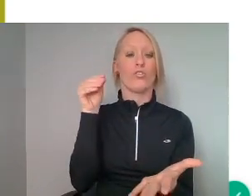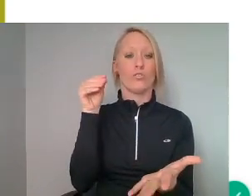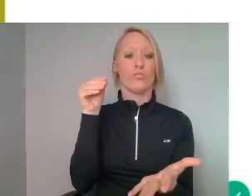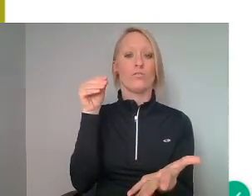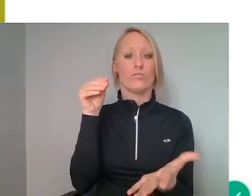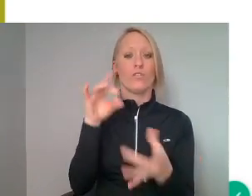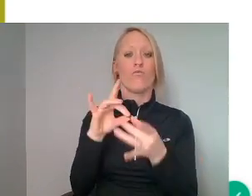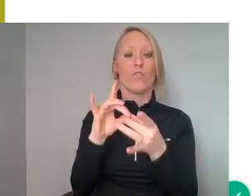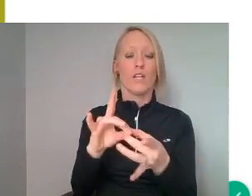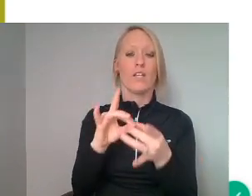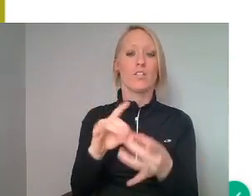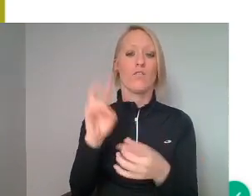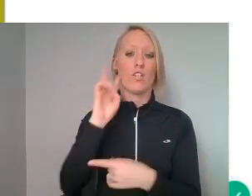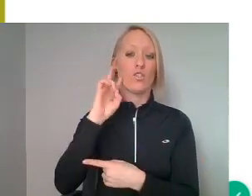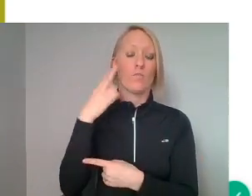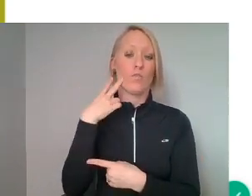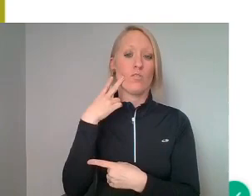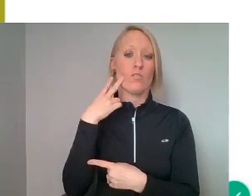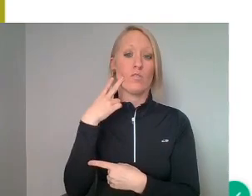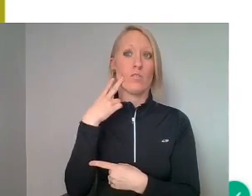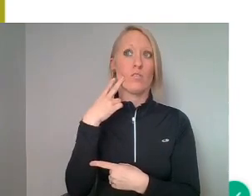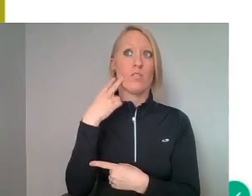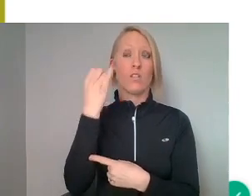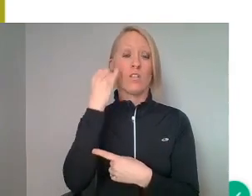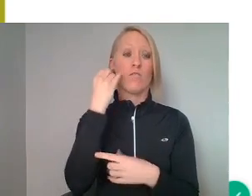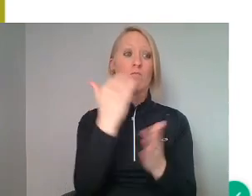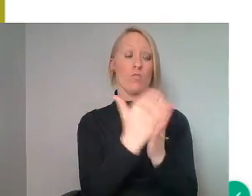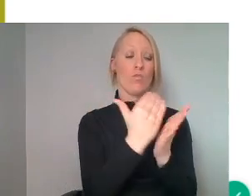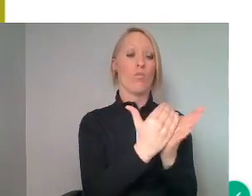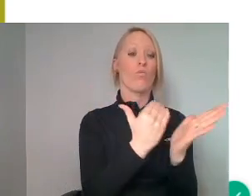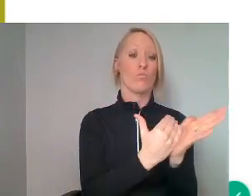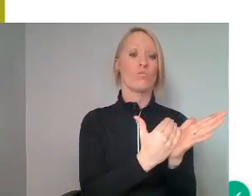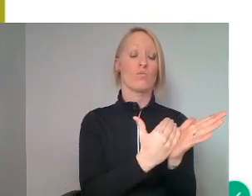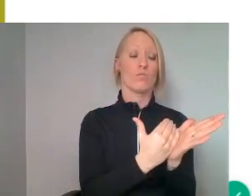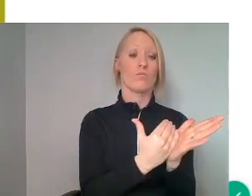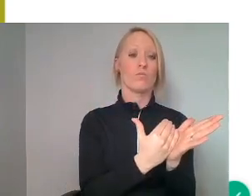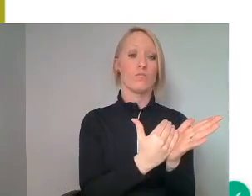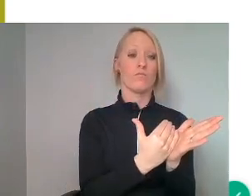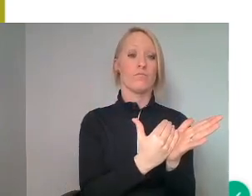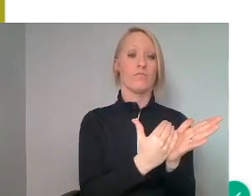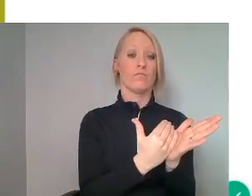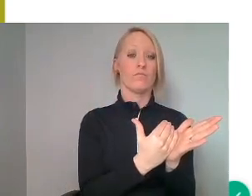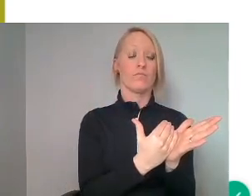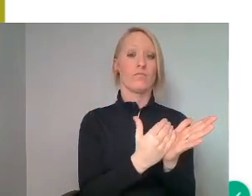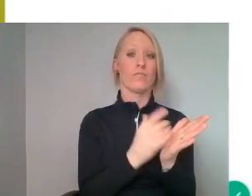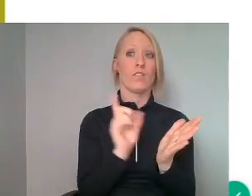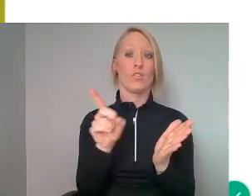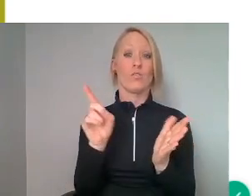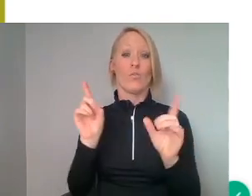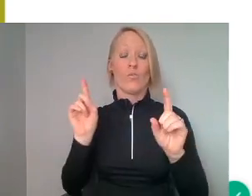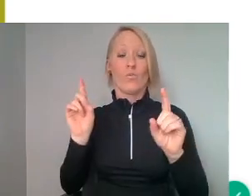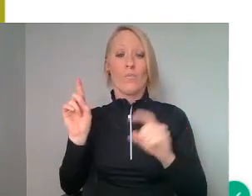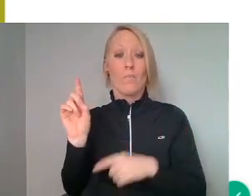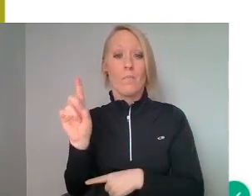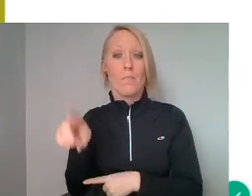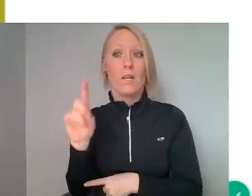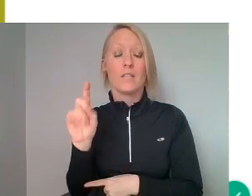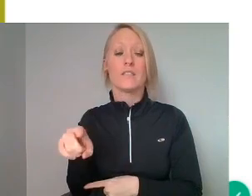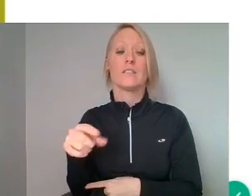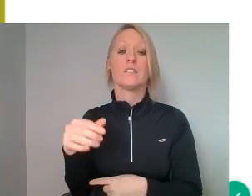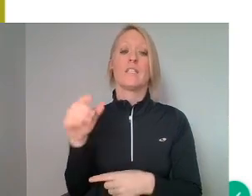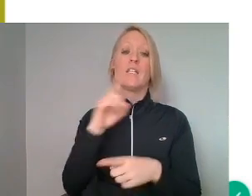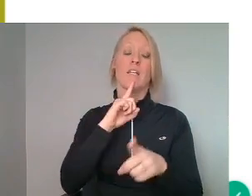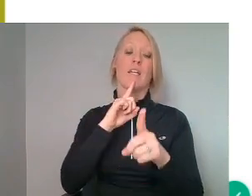followed with notes or you didn't, which was optional, you are going to have some questions you'll need to answer about vegetables that was pulled directly from